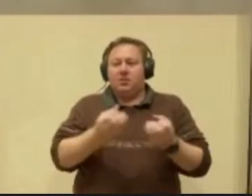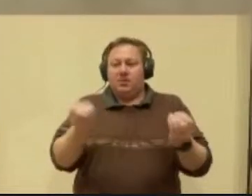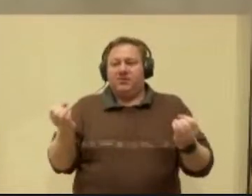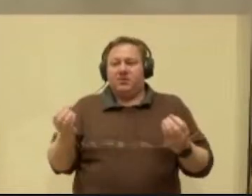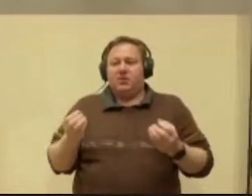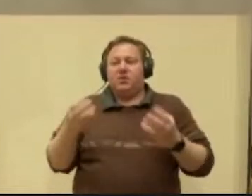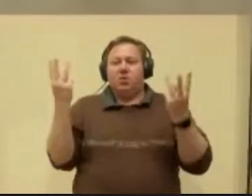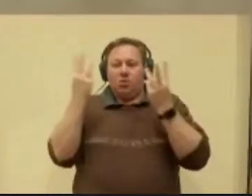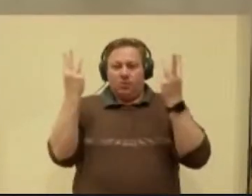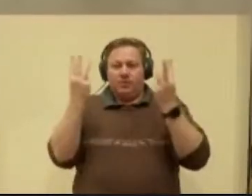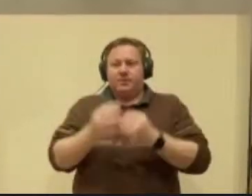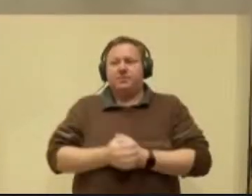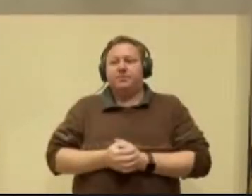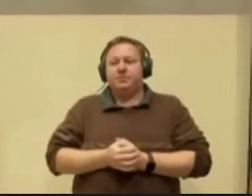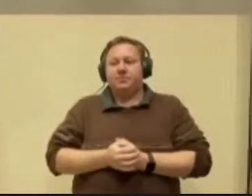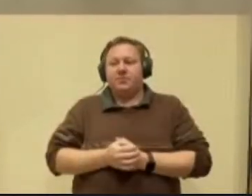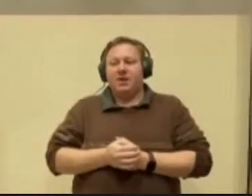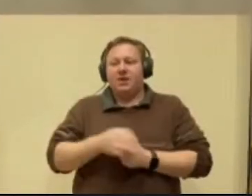foreign